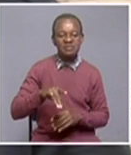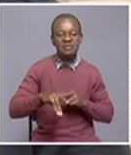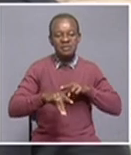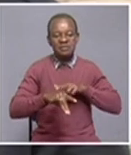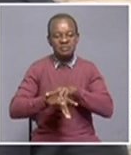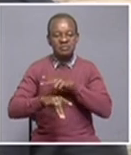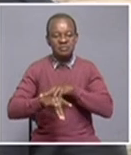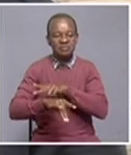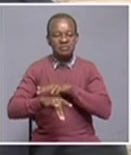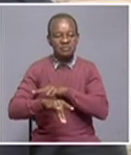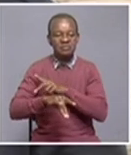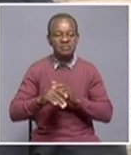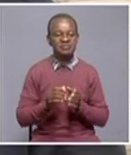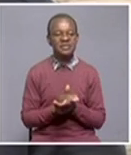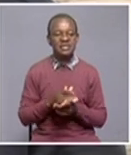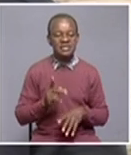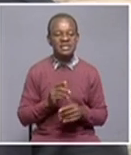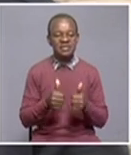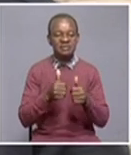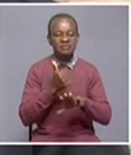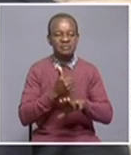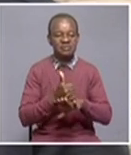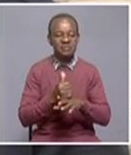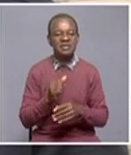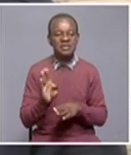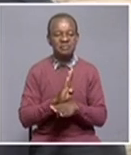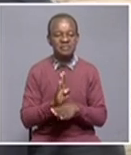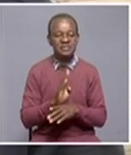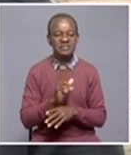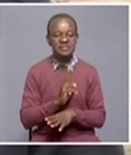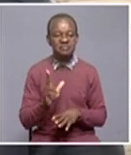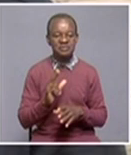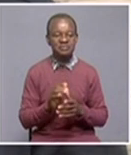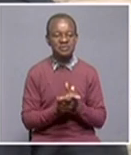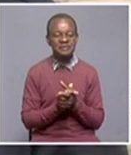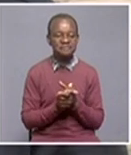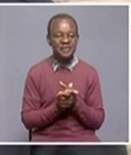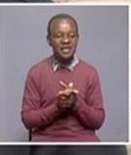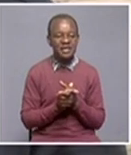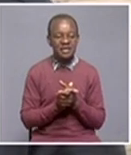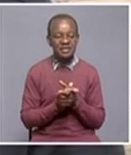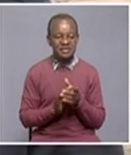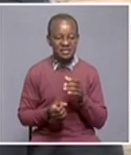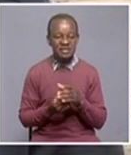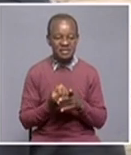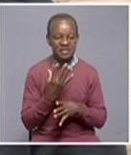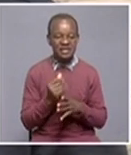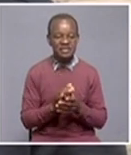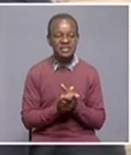that, it's a platform whereby businesses can create some feedback loop with its